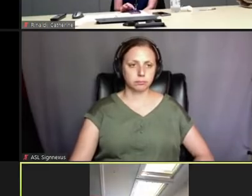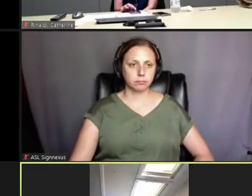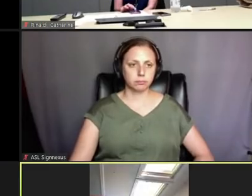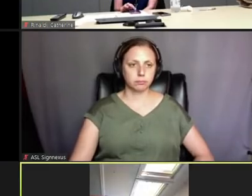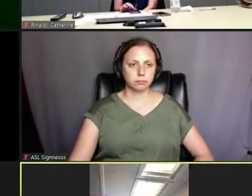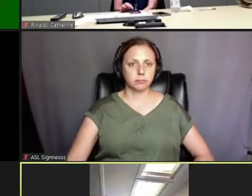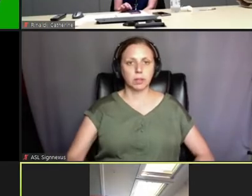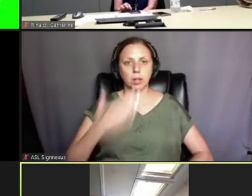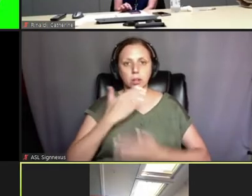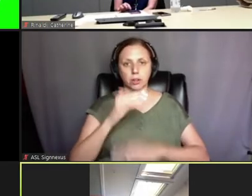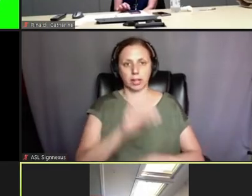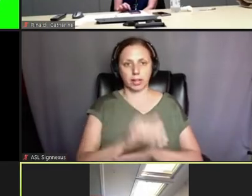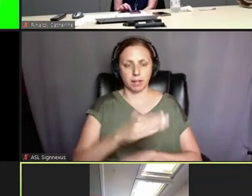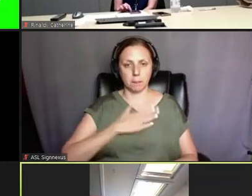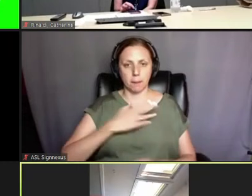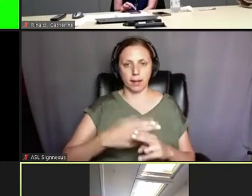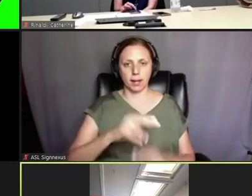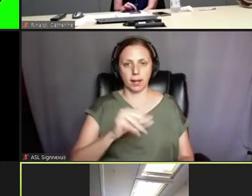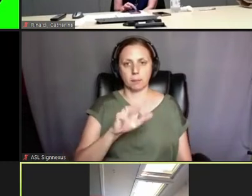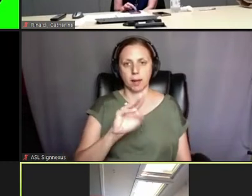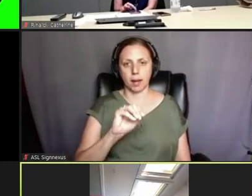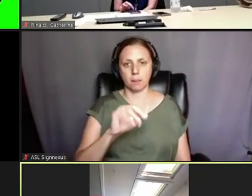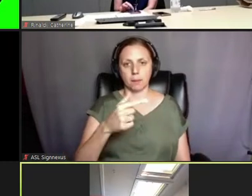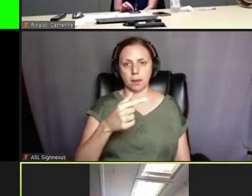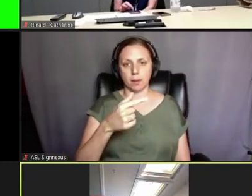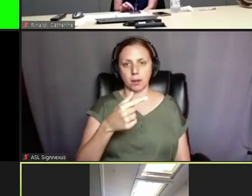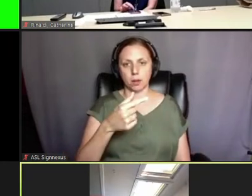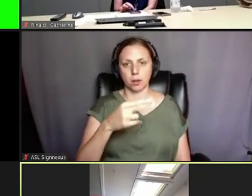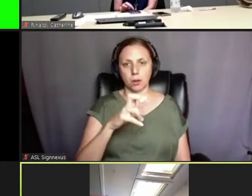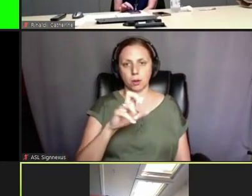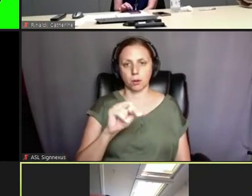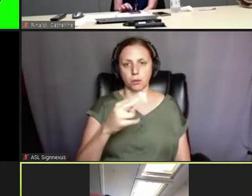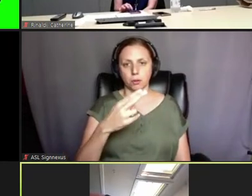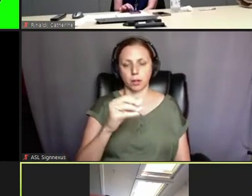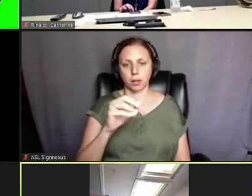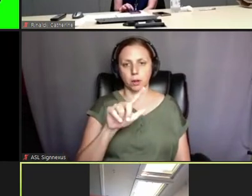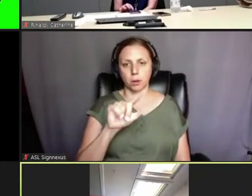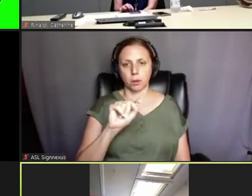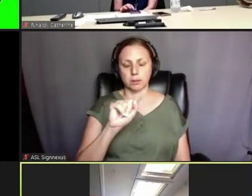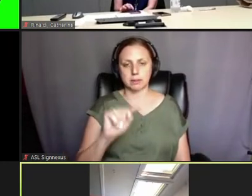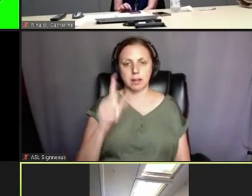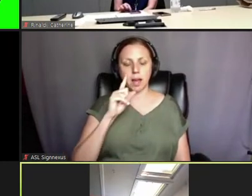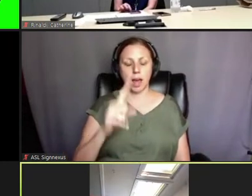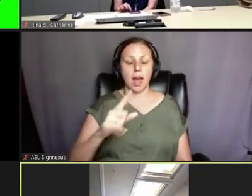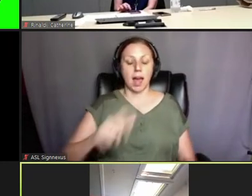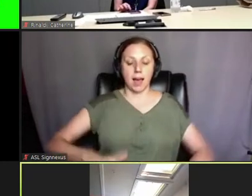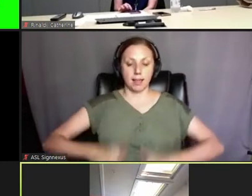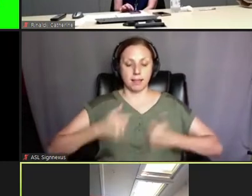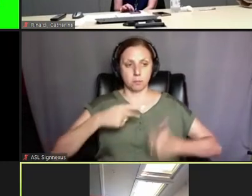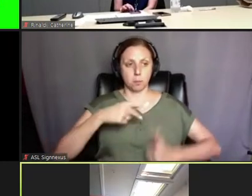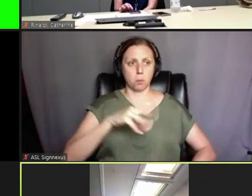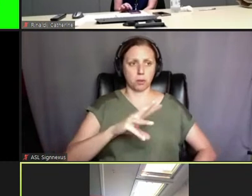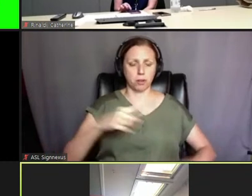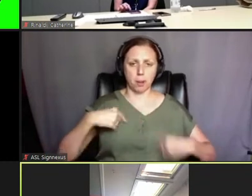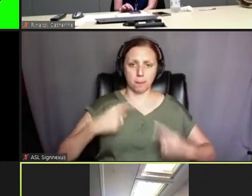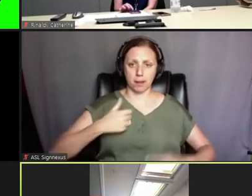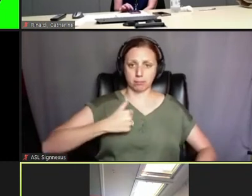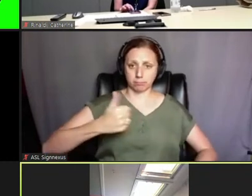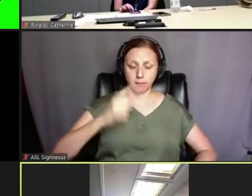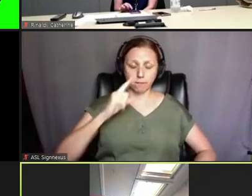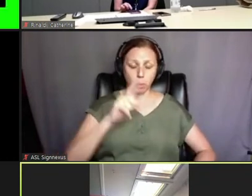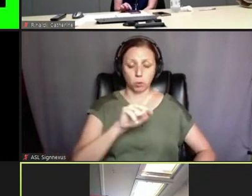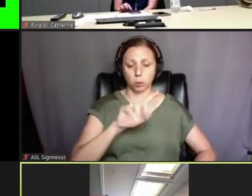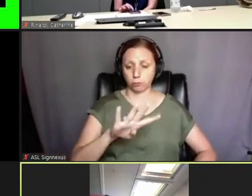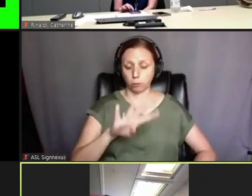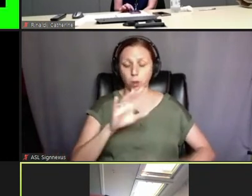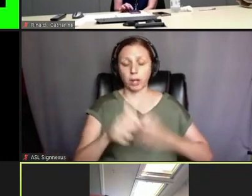Good evening. My name is Amy Greenholz, and I'm a resident of Port Washington. I've been a commuter on the Port Washington line for the past 24 years.